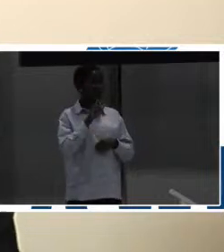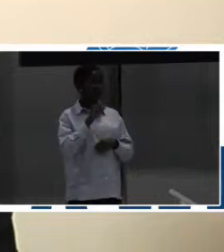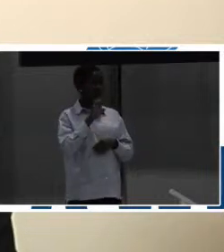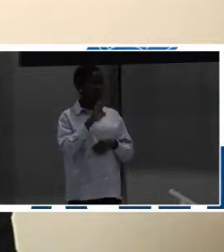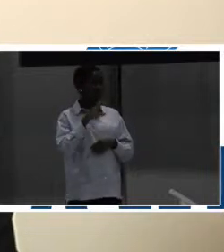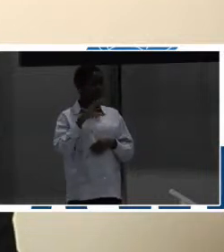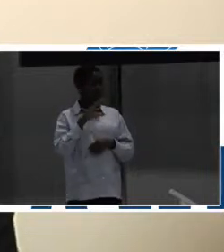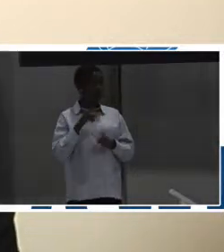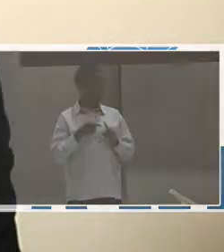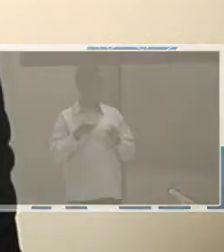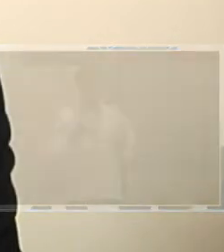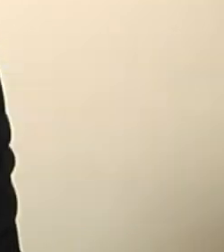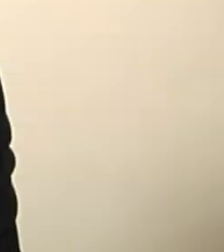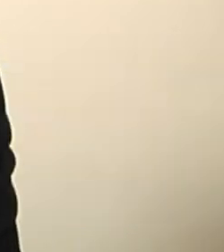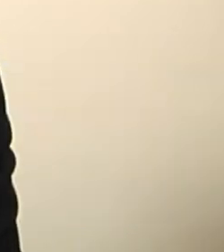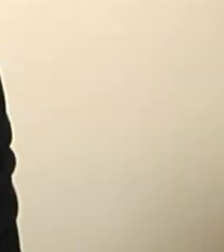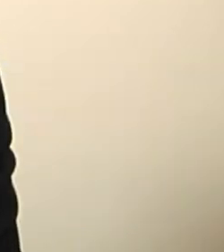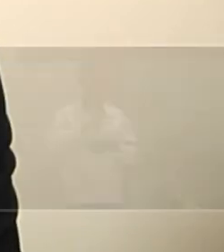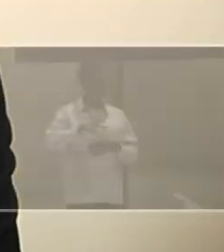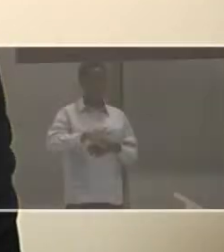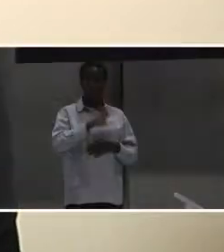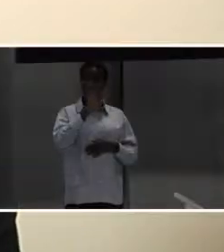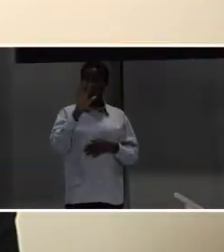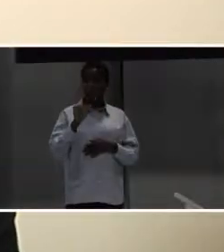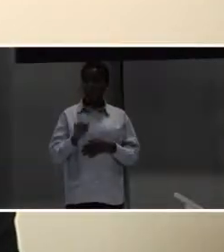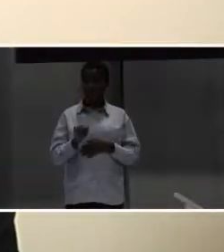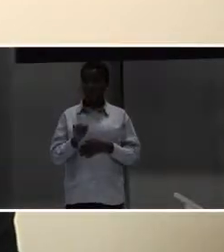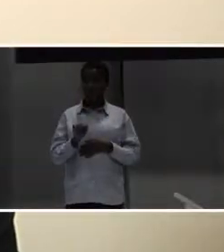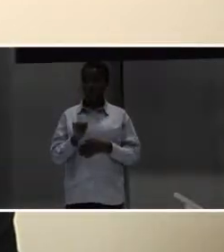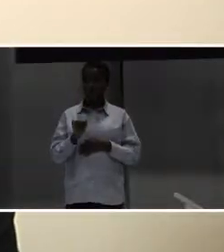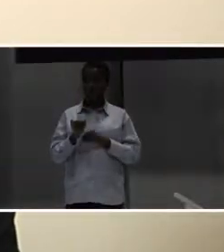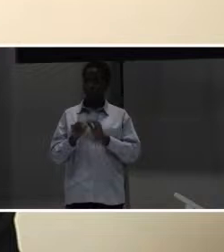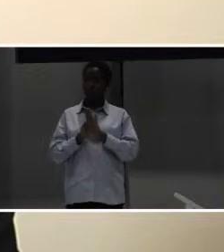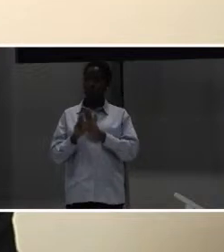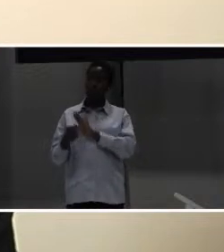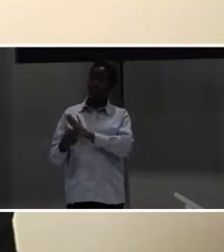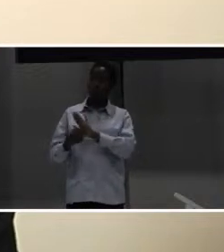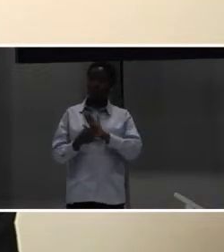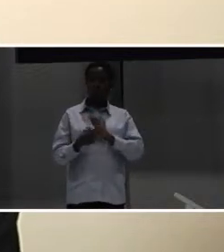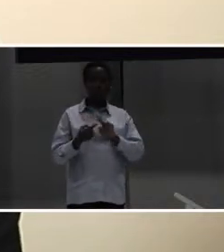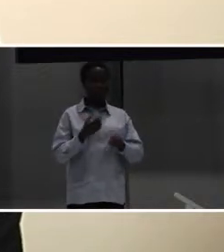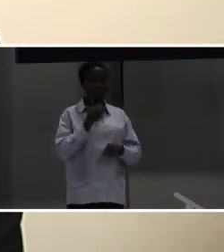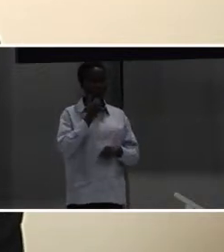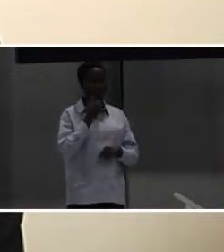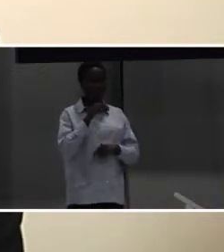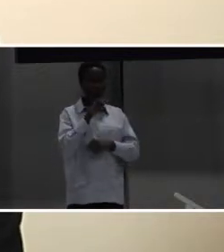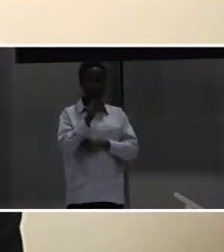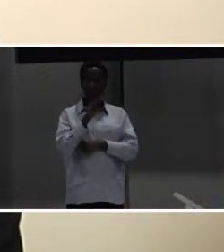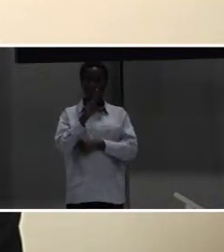of South Africa, represented by Mr. Mosotho Moepwa,